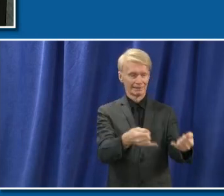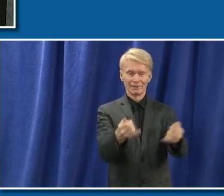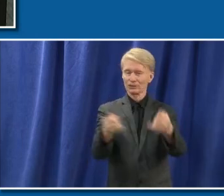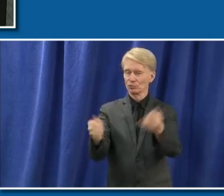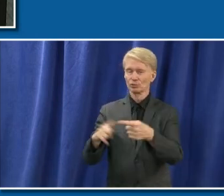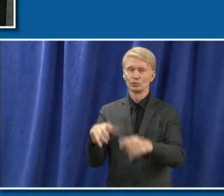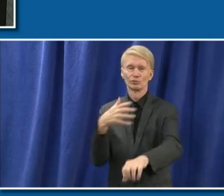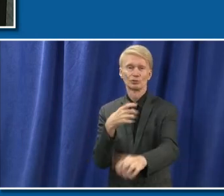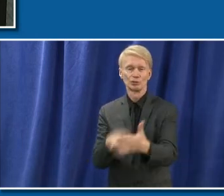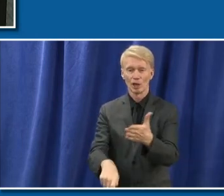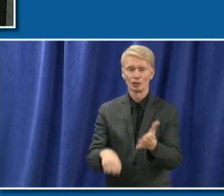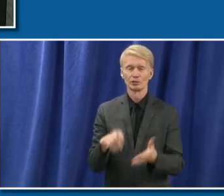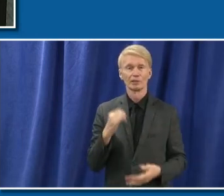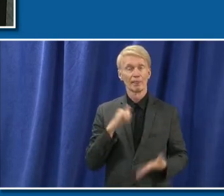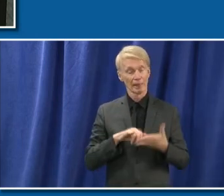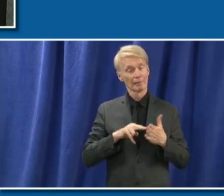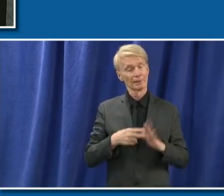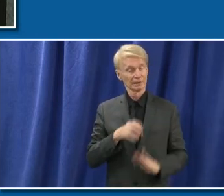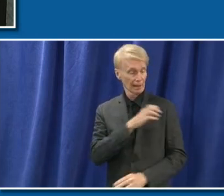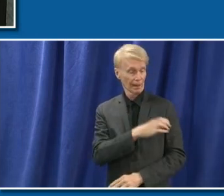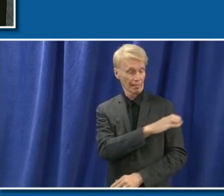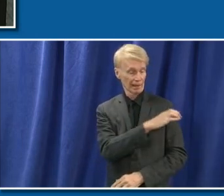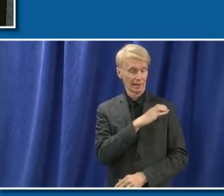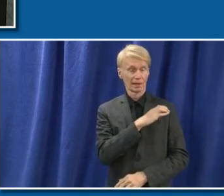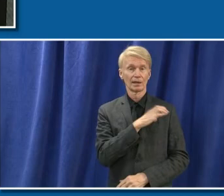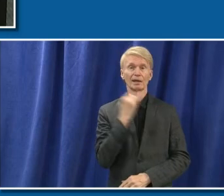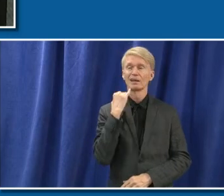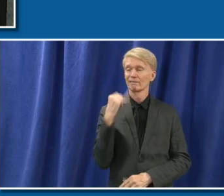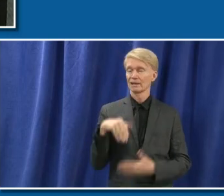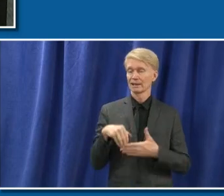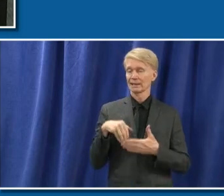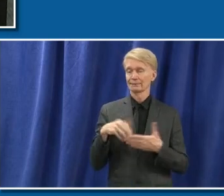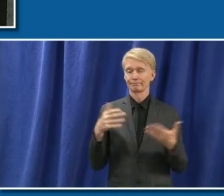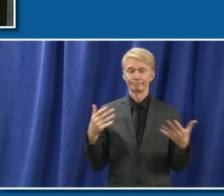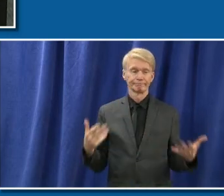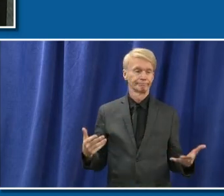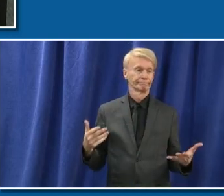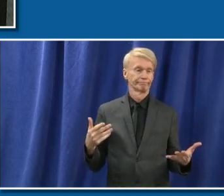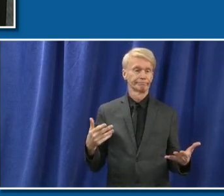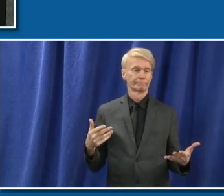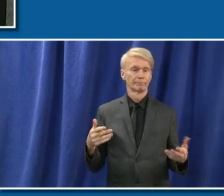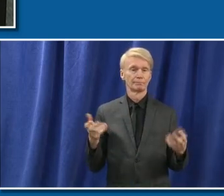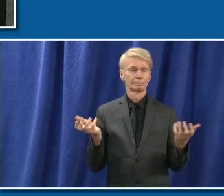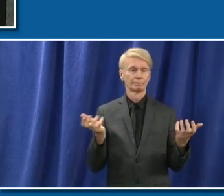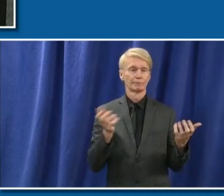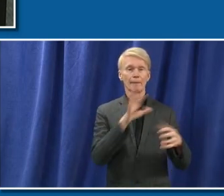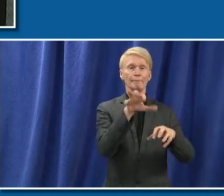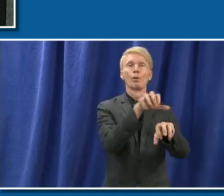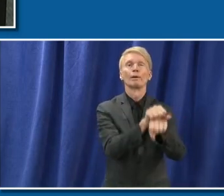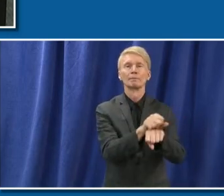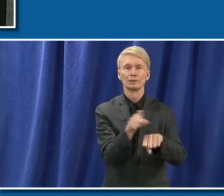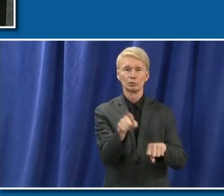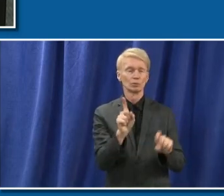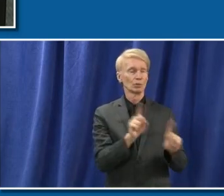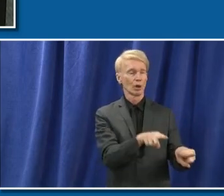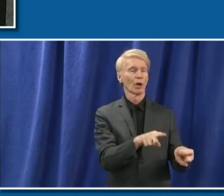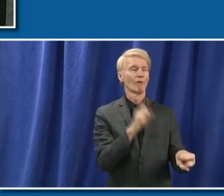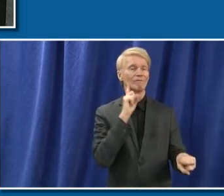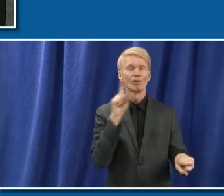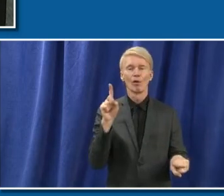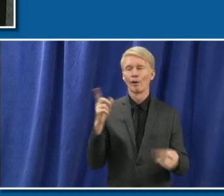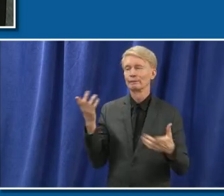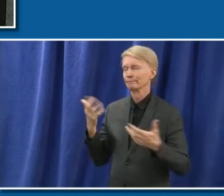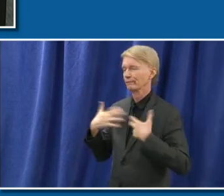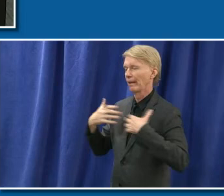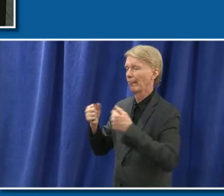possible that if you are getting vaccine in a clinical setting, particularly in the context of another clinical appointment, if you're seeing your doctor for something